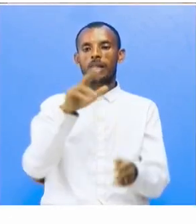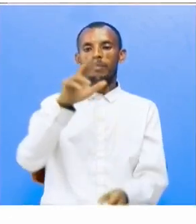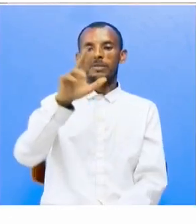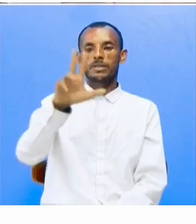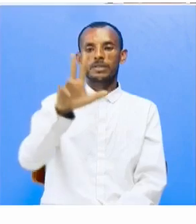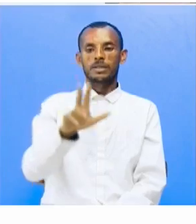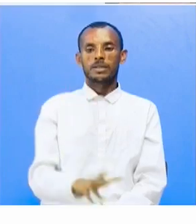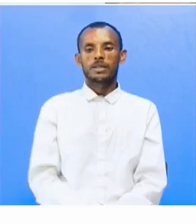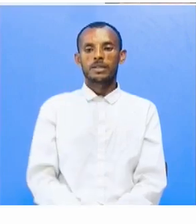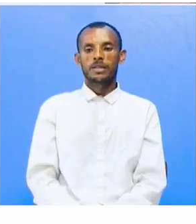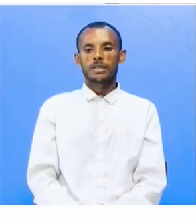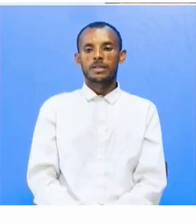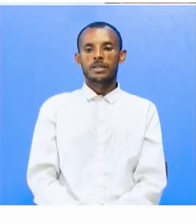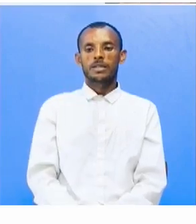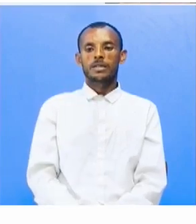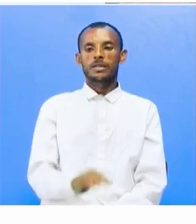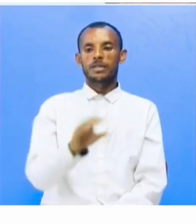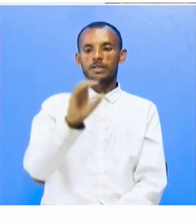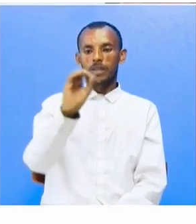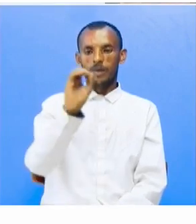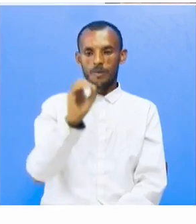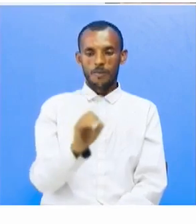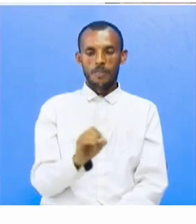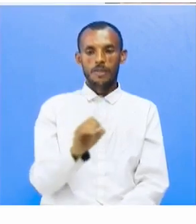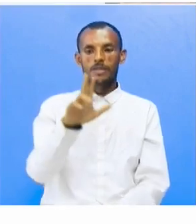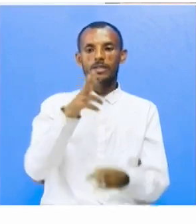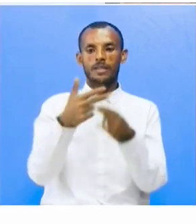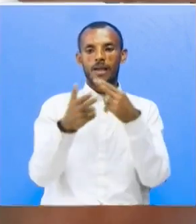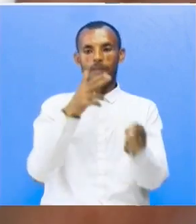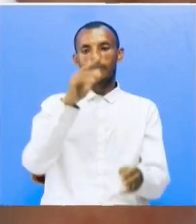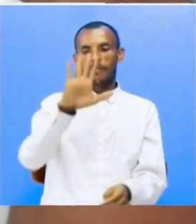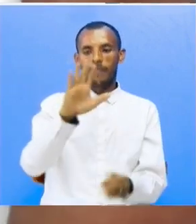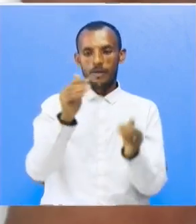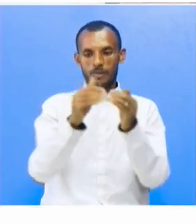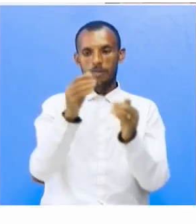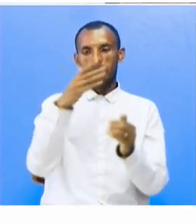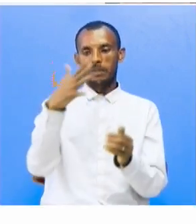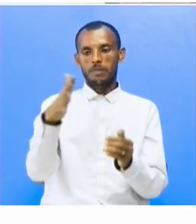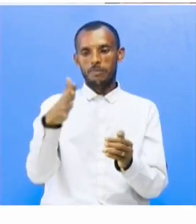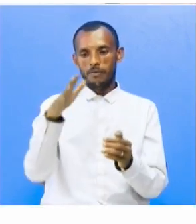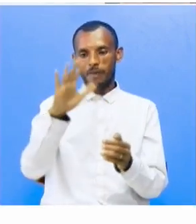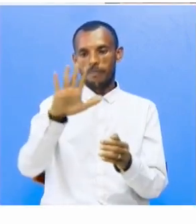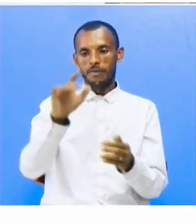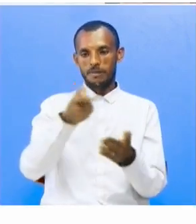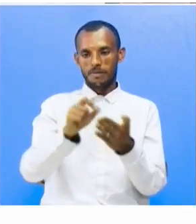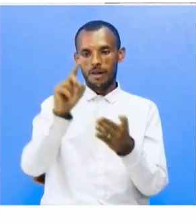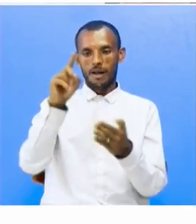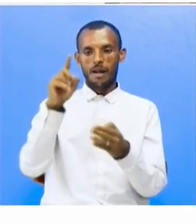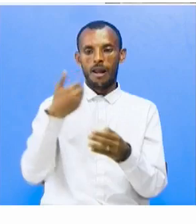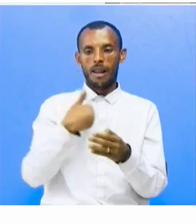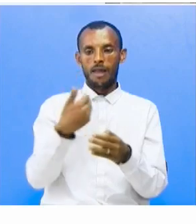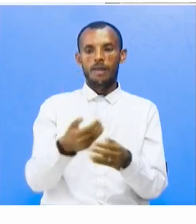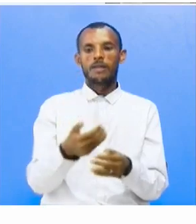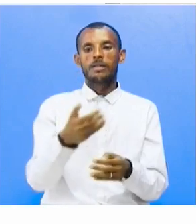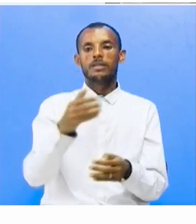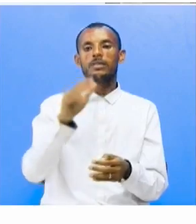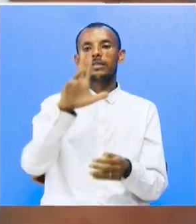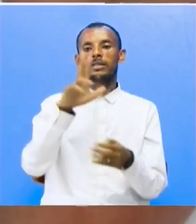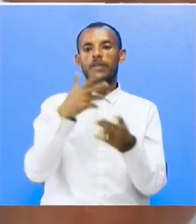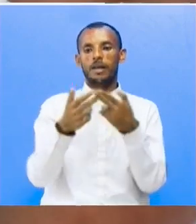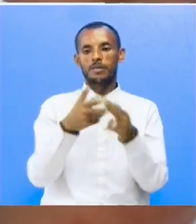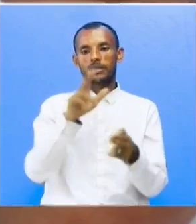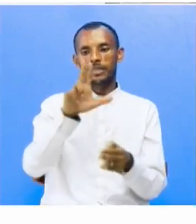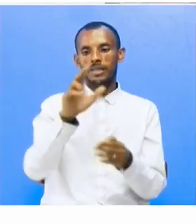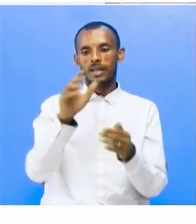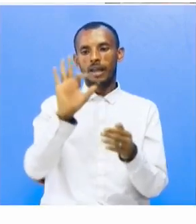350 times 3, 3 times 0, 0. 3 times 5 is this 15, 1 times. 3 times 3